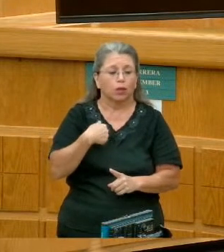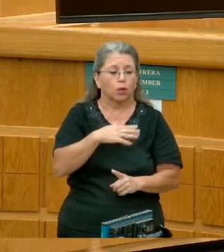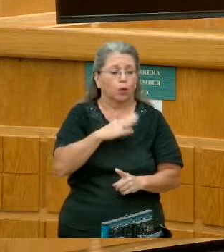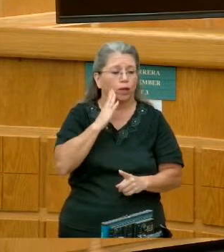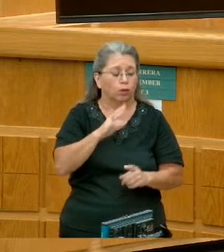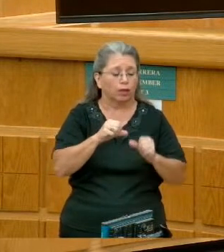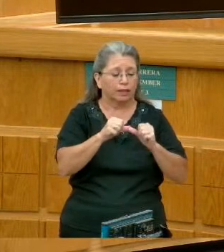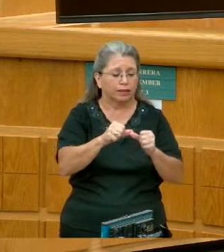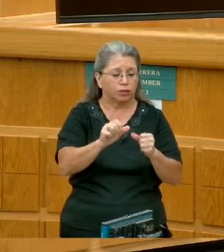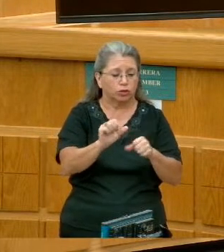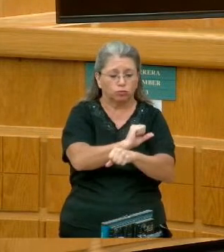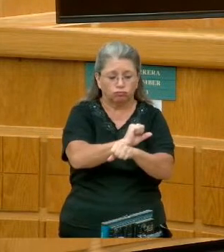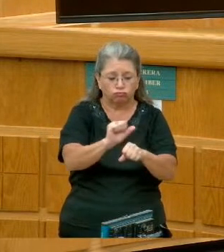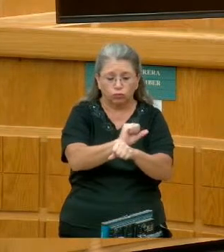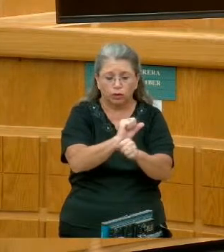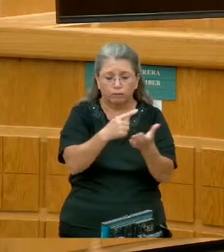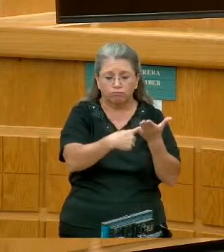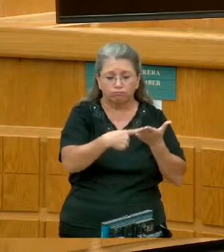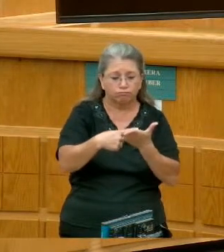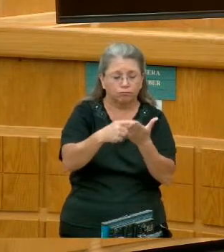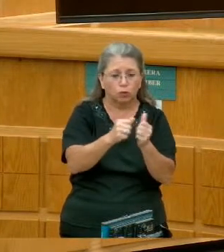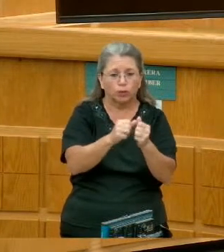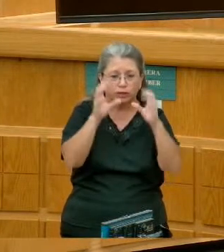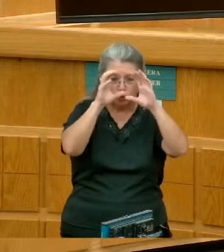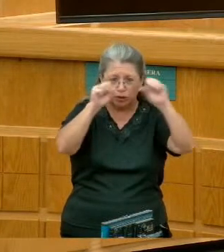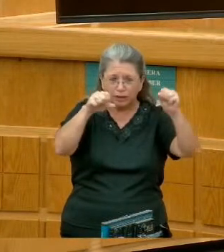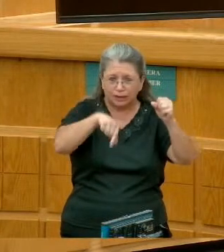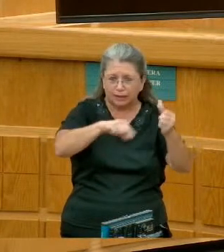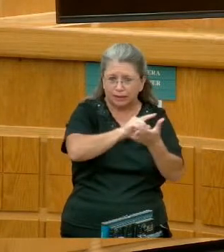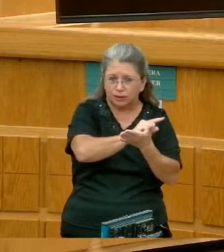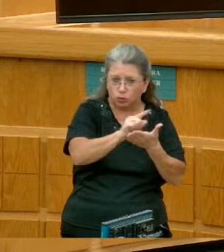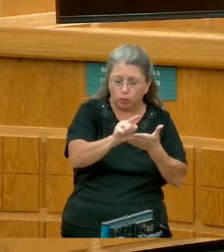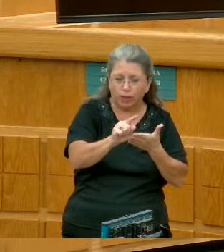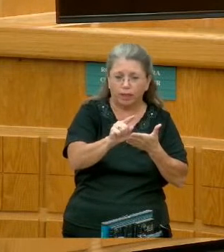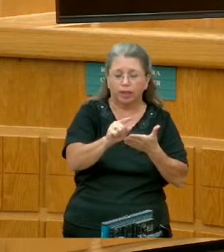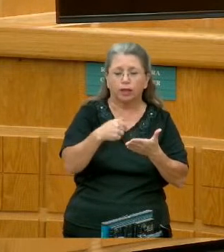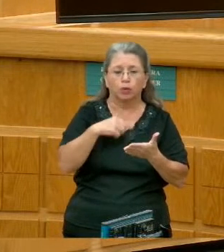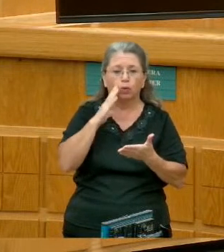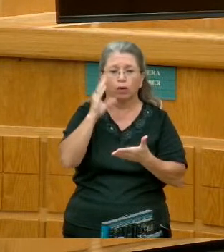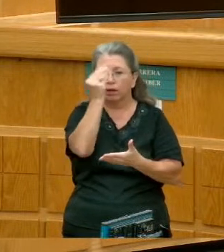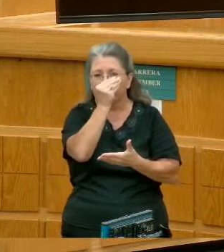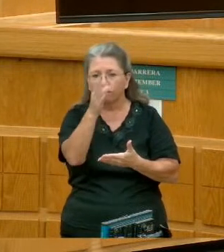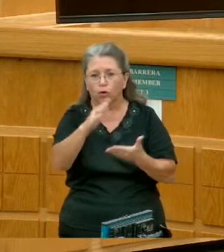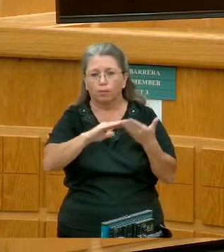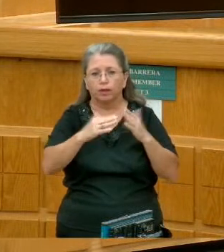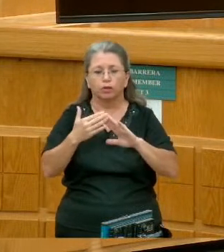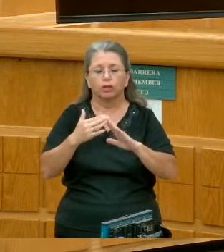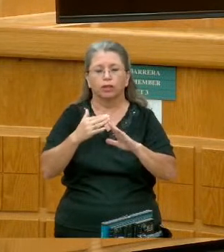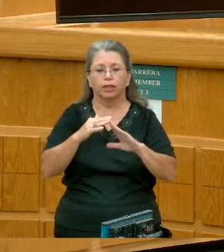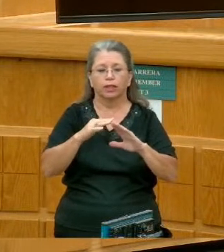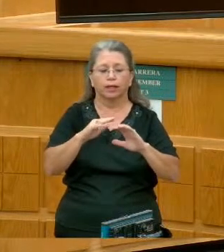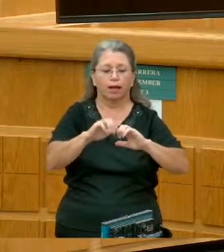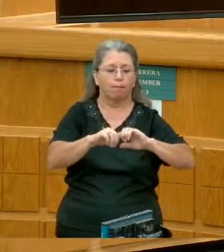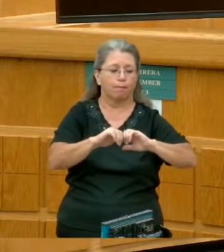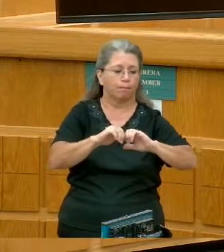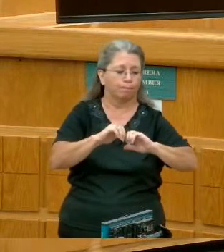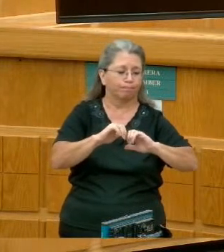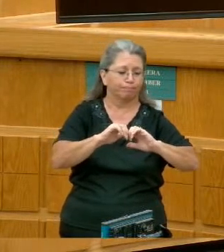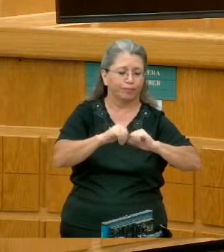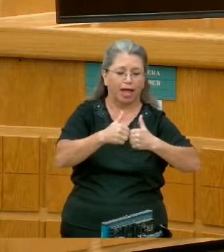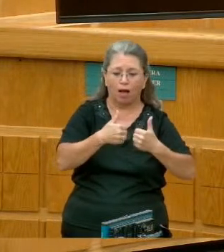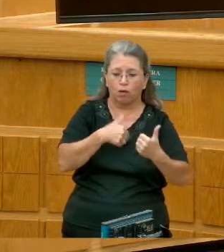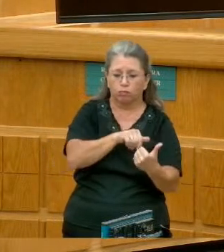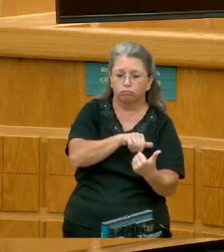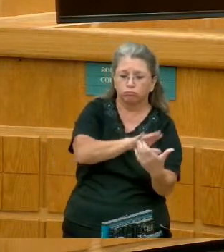this week, and we'll work together to inform the community on the approach when it comes to getting